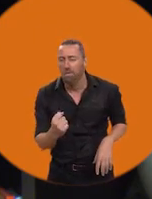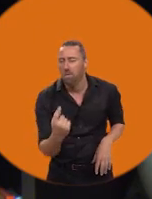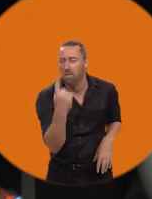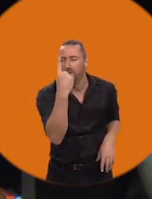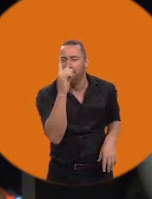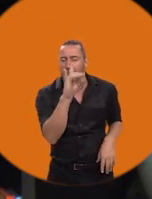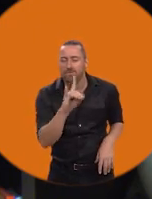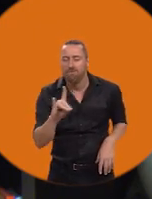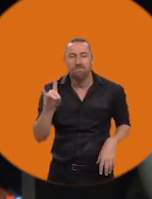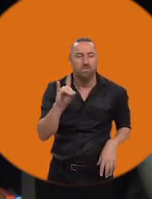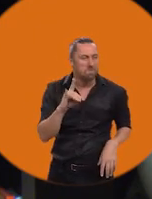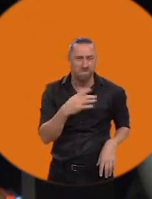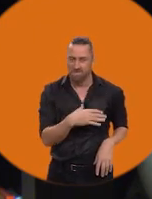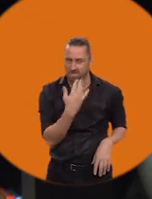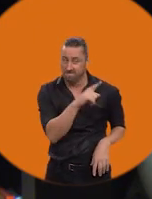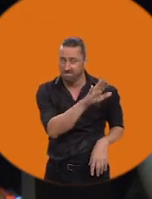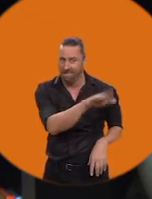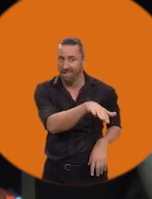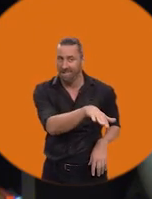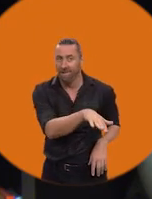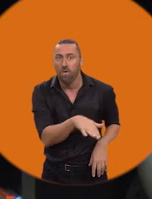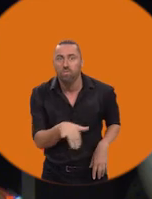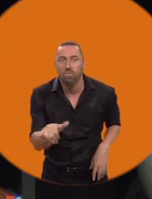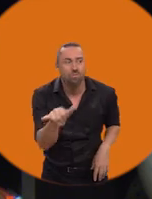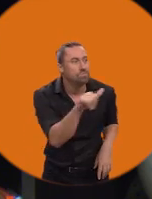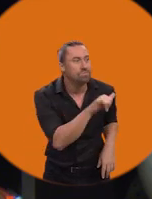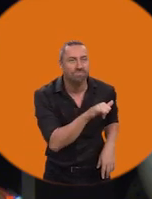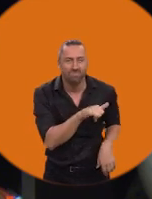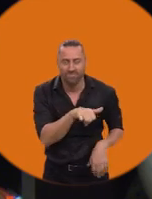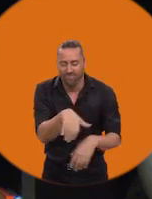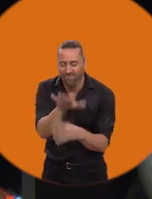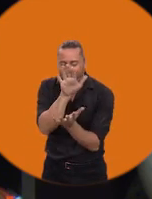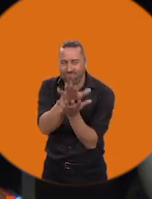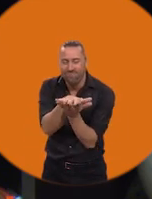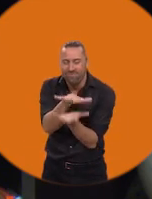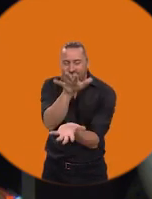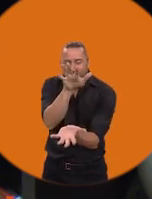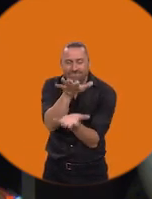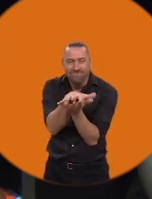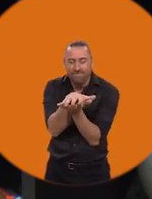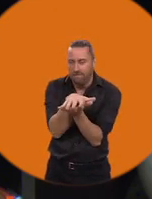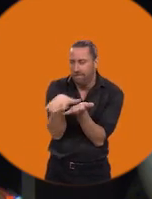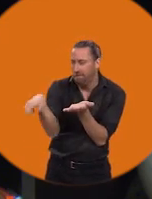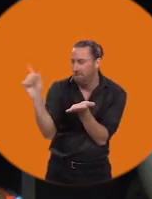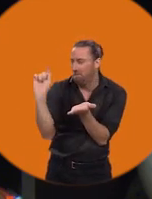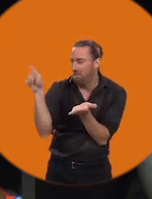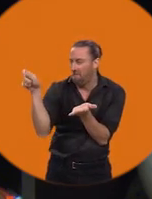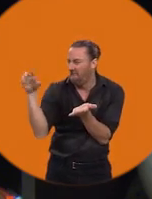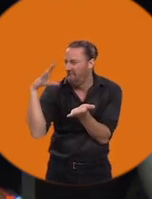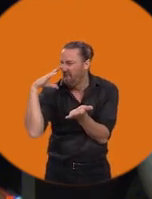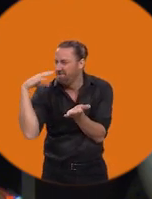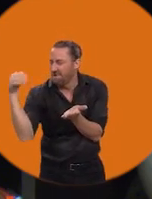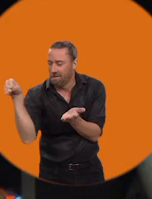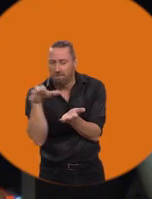stay. Old Croc had been watching him closely all day. Croc didn't care about old dingo dog